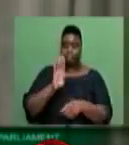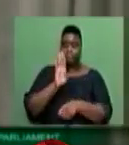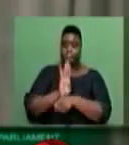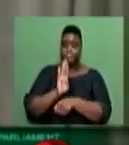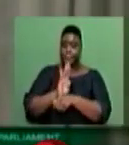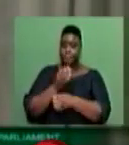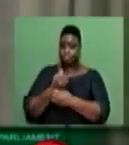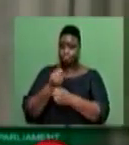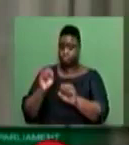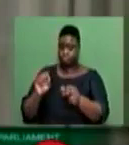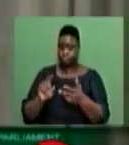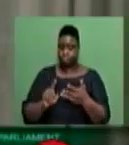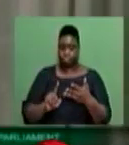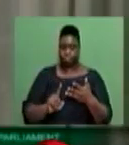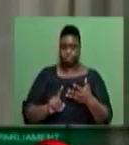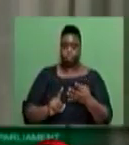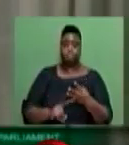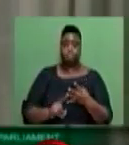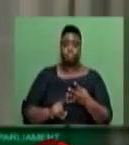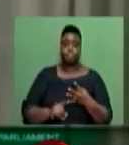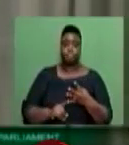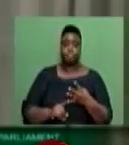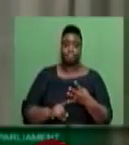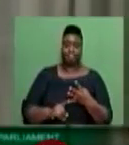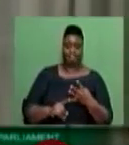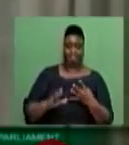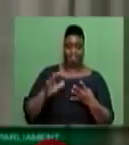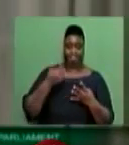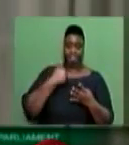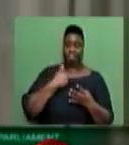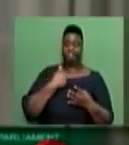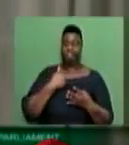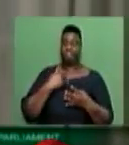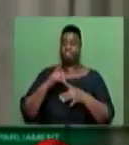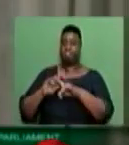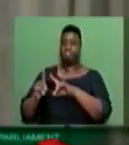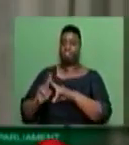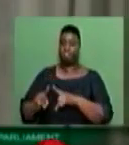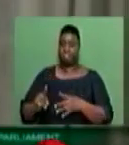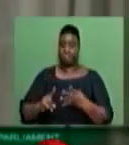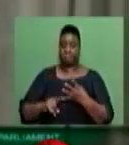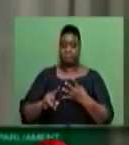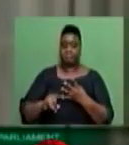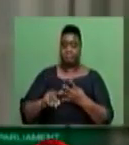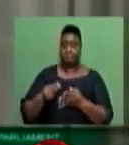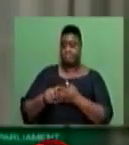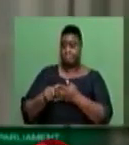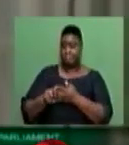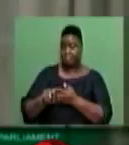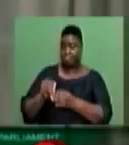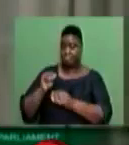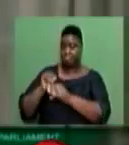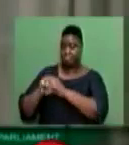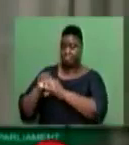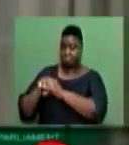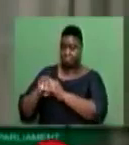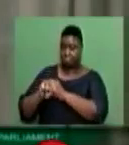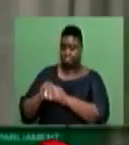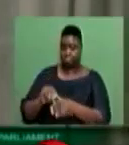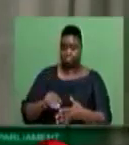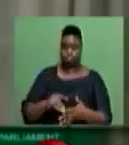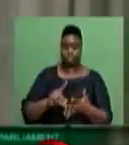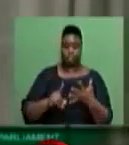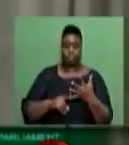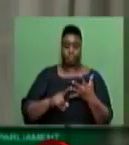Relief Grant to Tourism Industry Ancillary Services, a four-year soft loan facility with a two-year moratorium